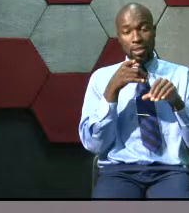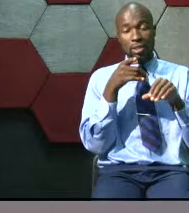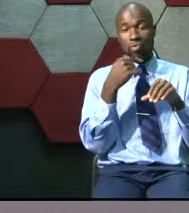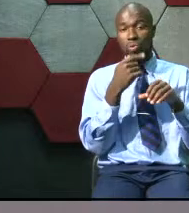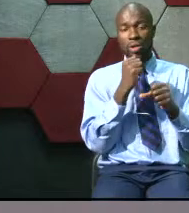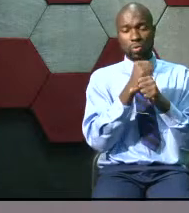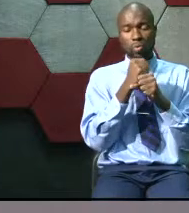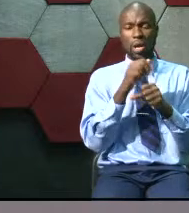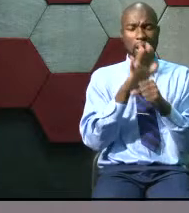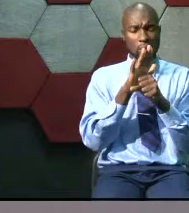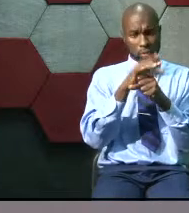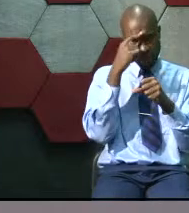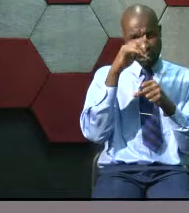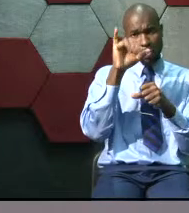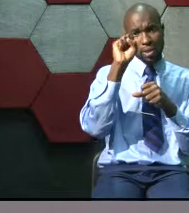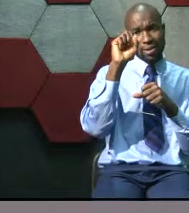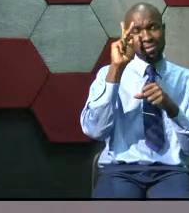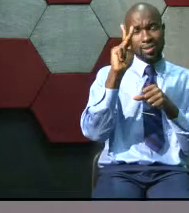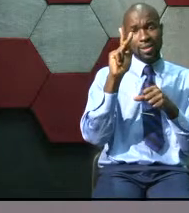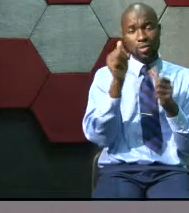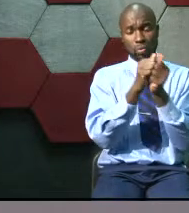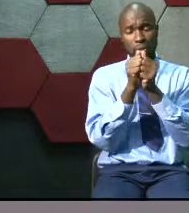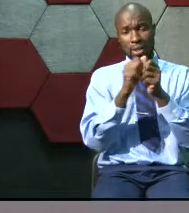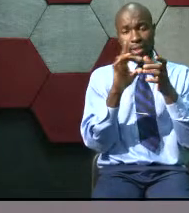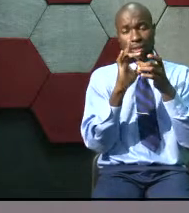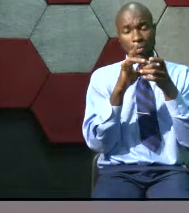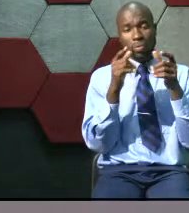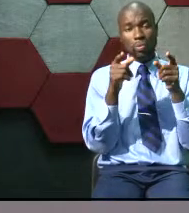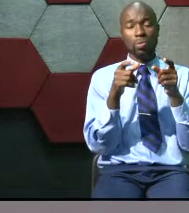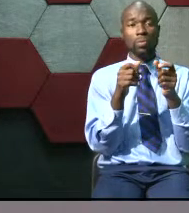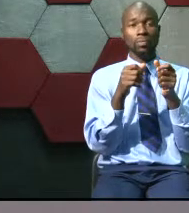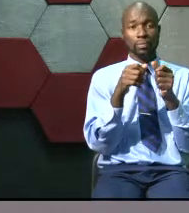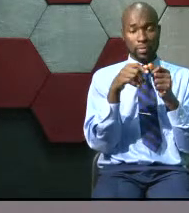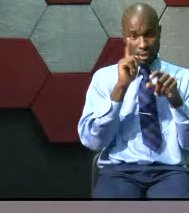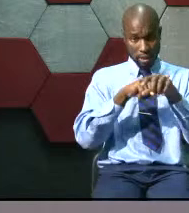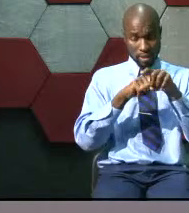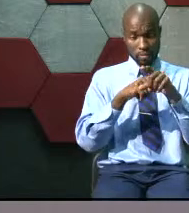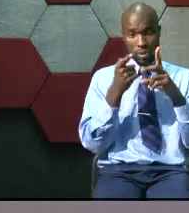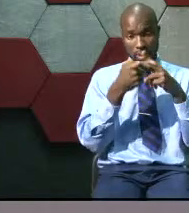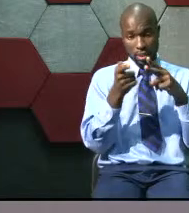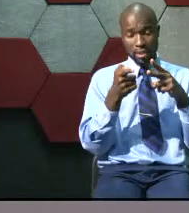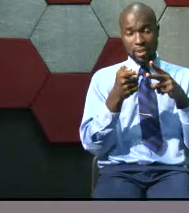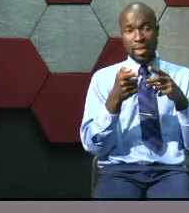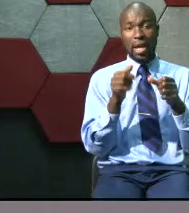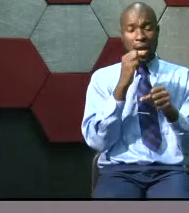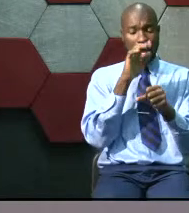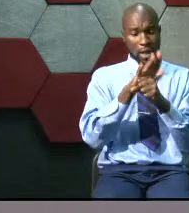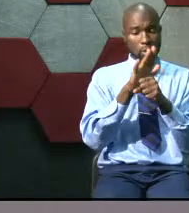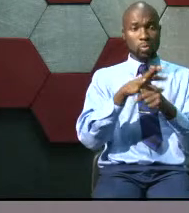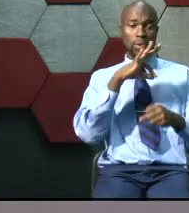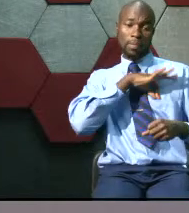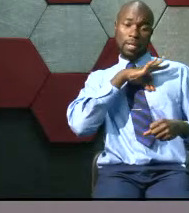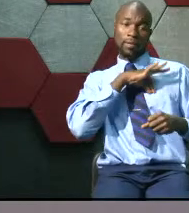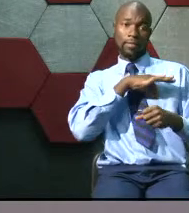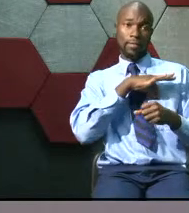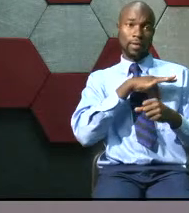for YSK. They have been with us from the start. In fact, we benefit from their office space. So if you ever want to look for